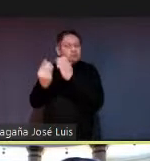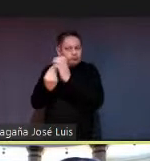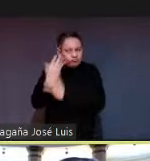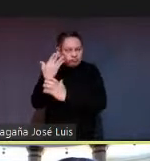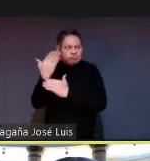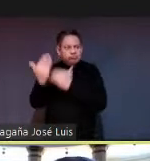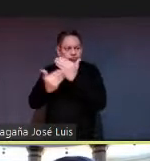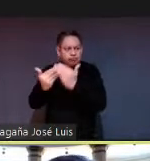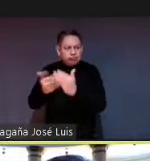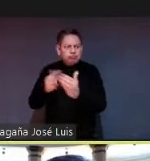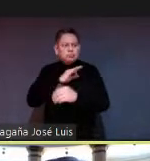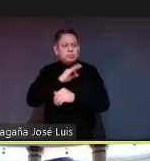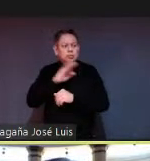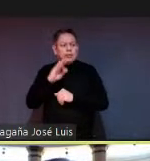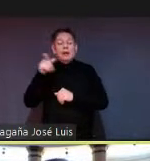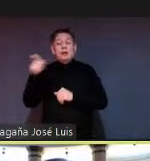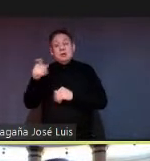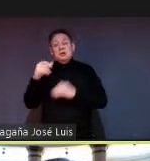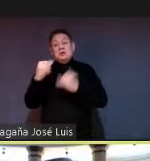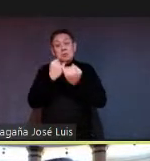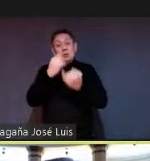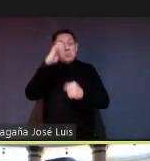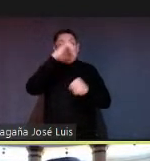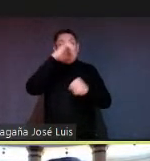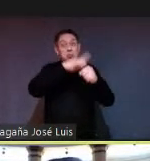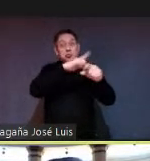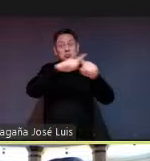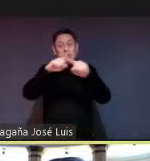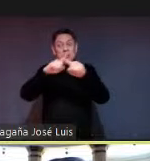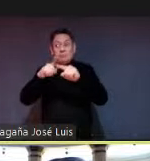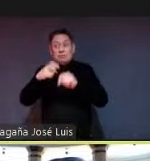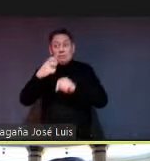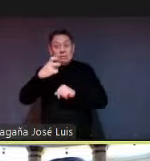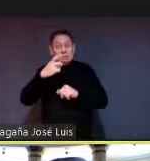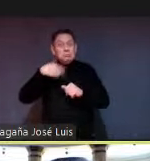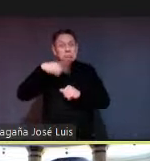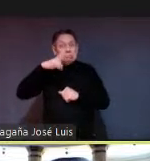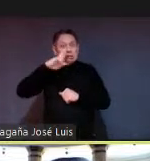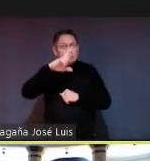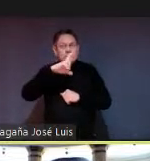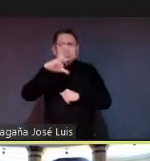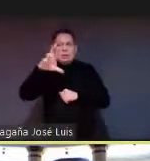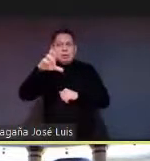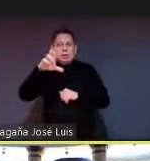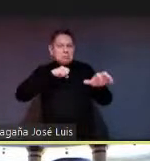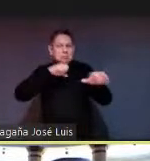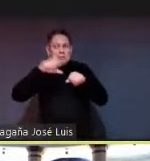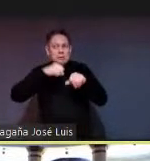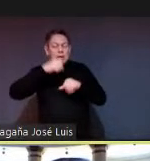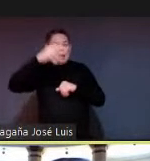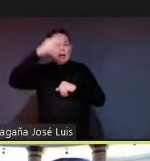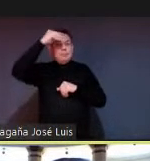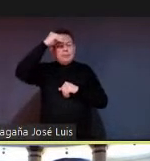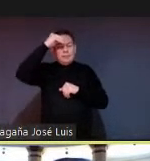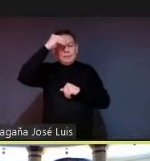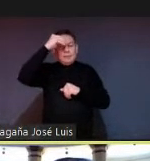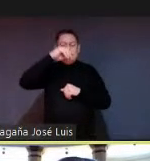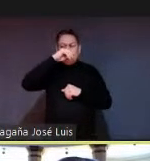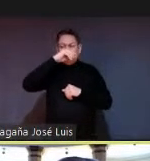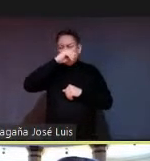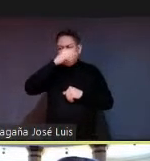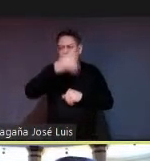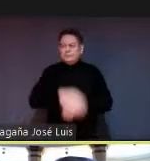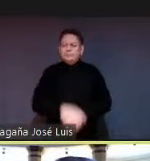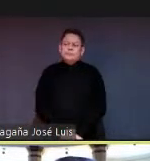innovation, university social responsibility, interculturality, and it should be transdisciplinary with an